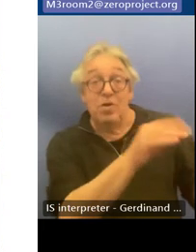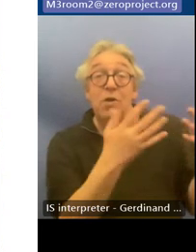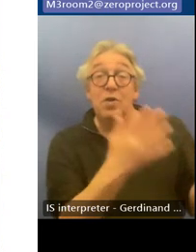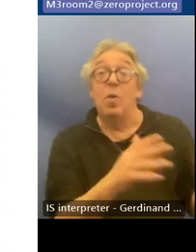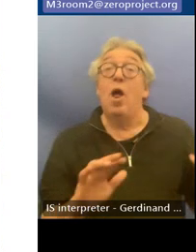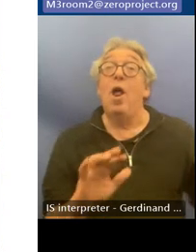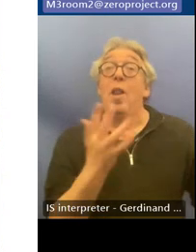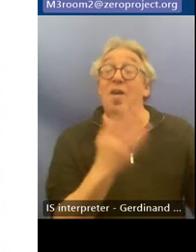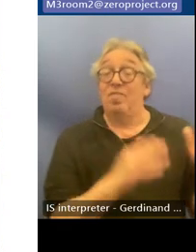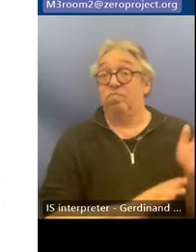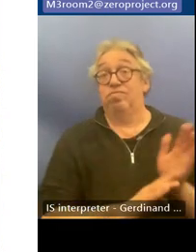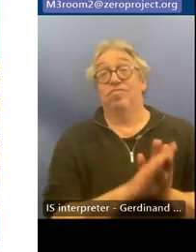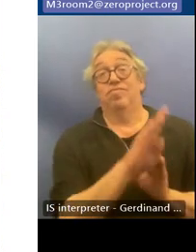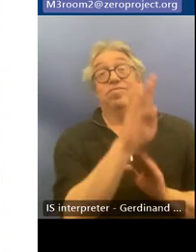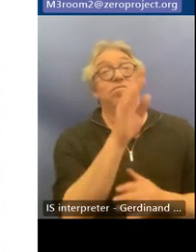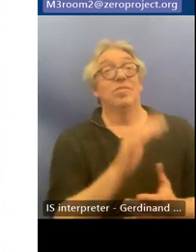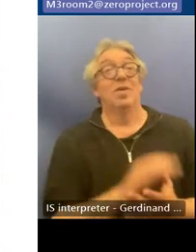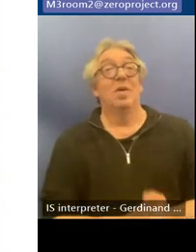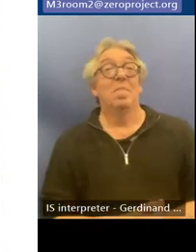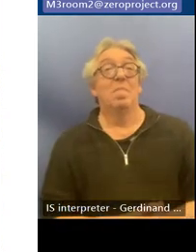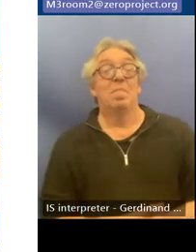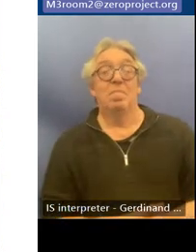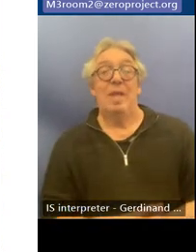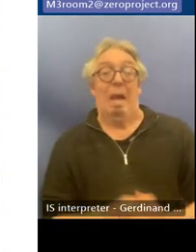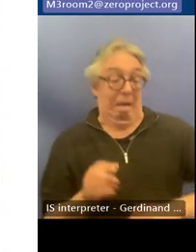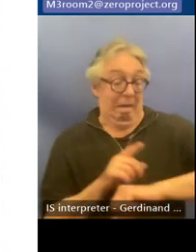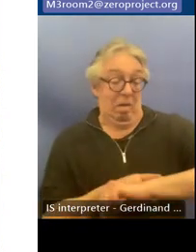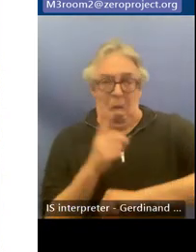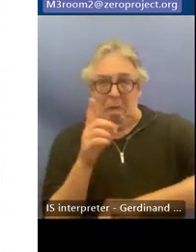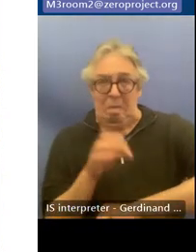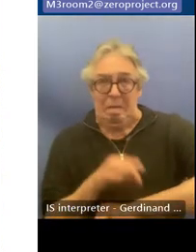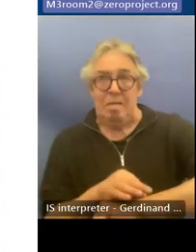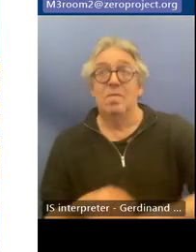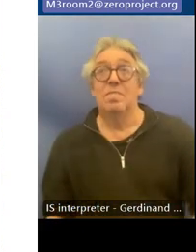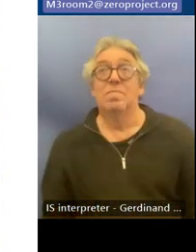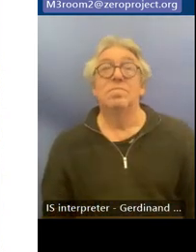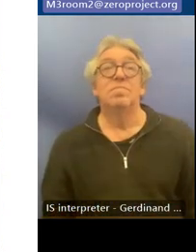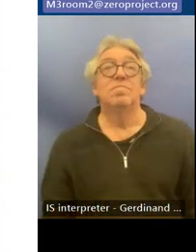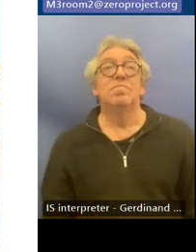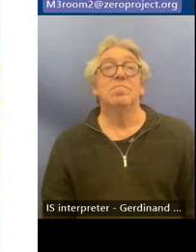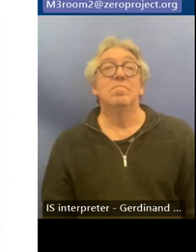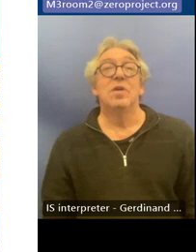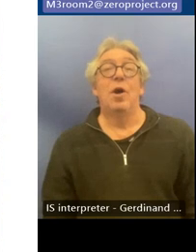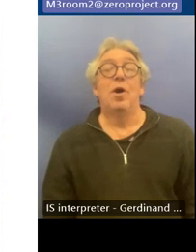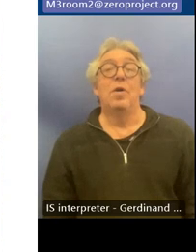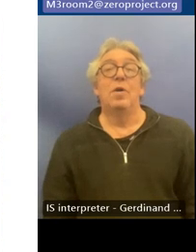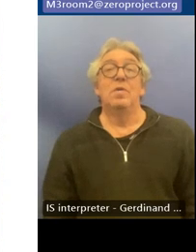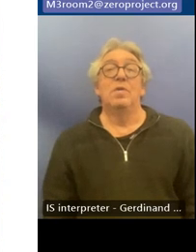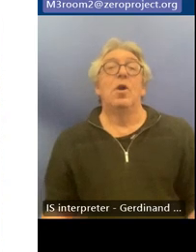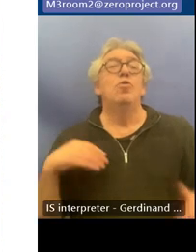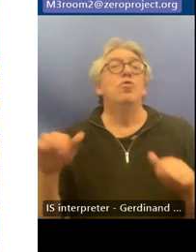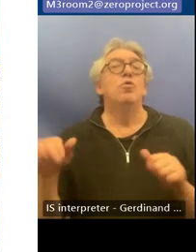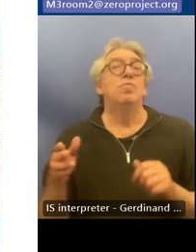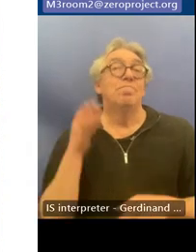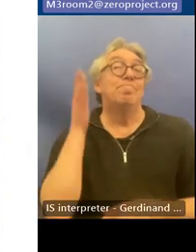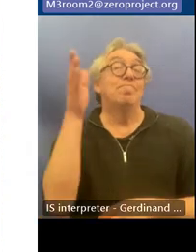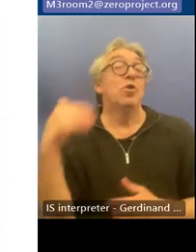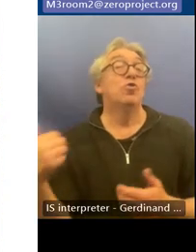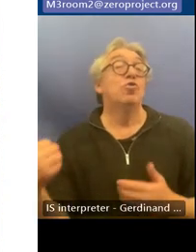lesson learned. I don't have I have less than a minute, but in challenge, I have to say that it is a big challenge for